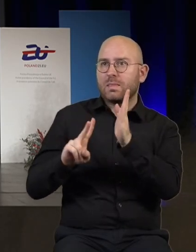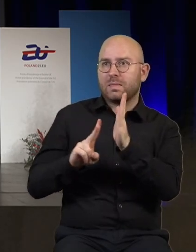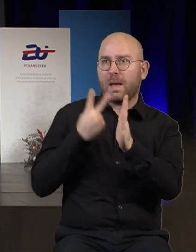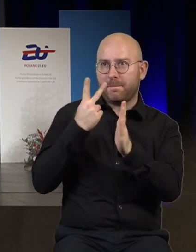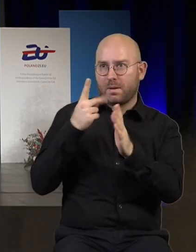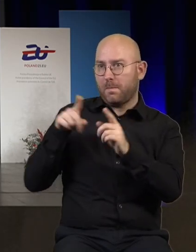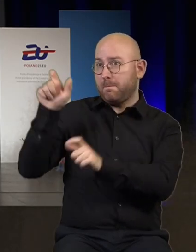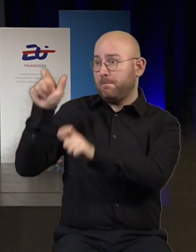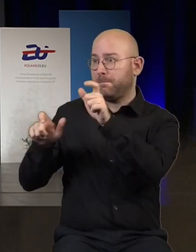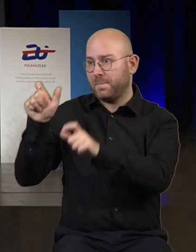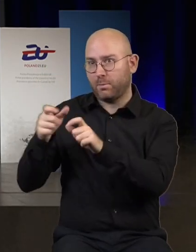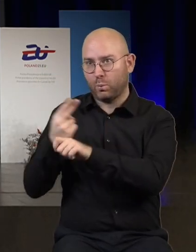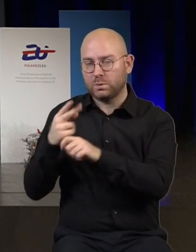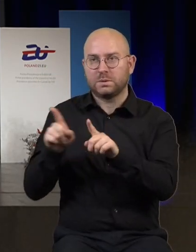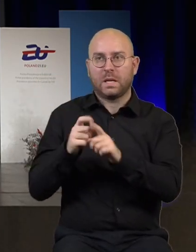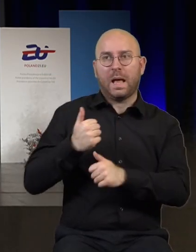goals?